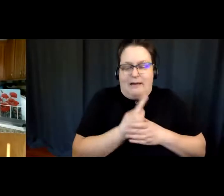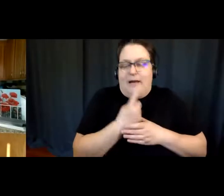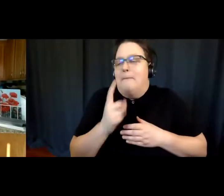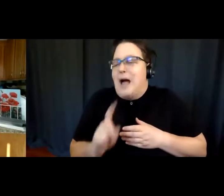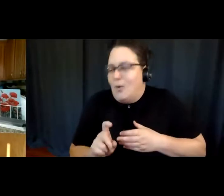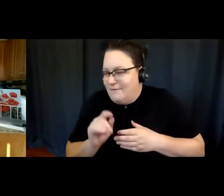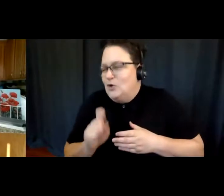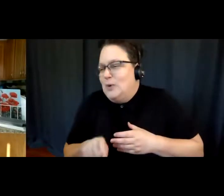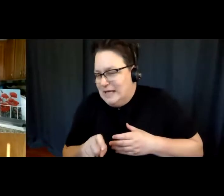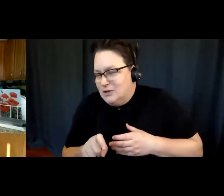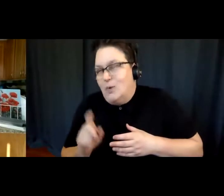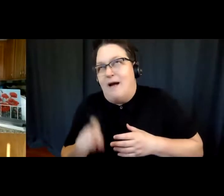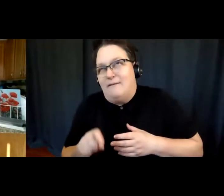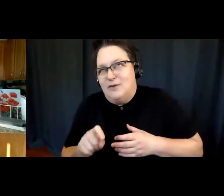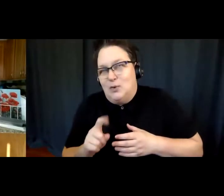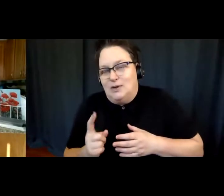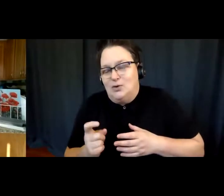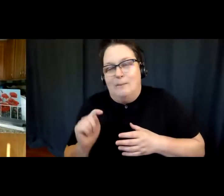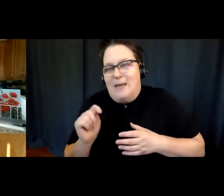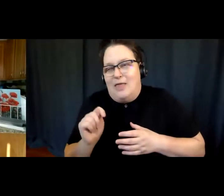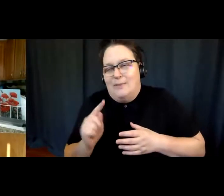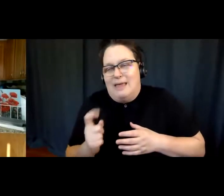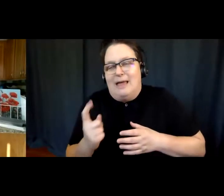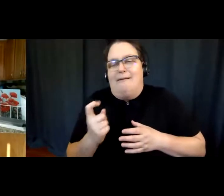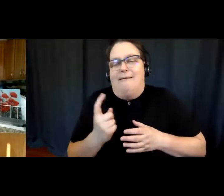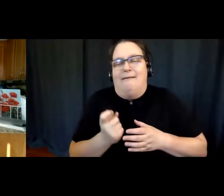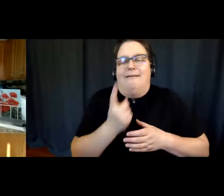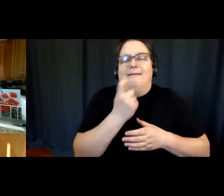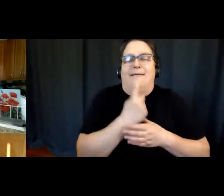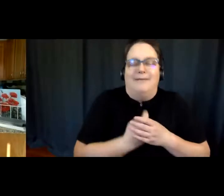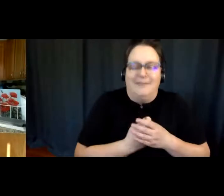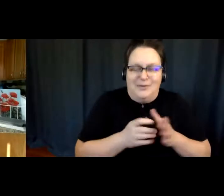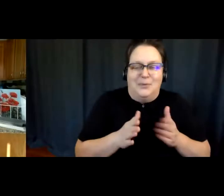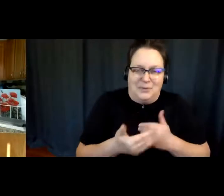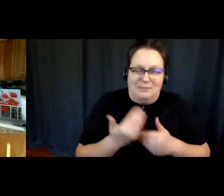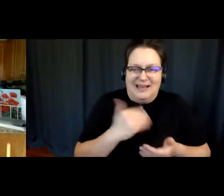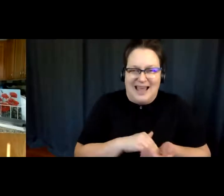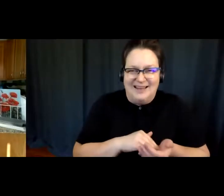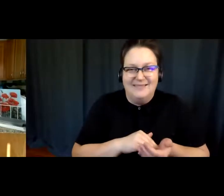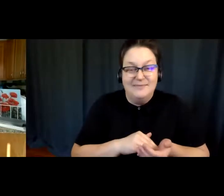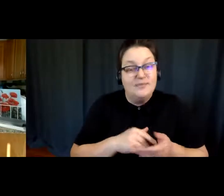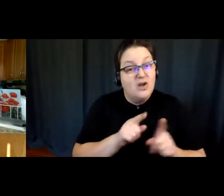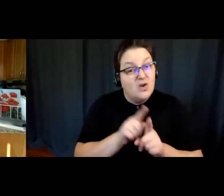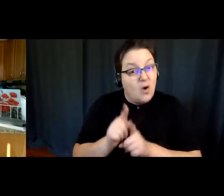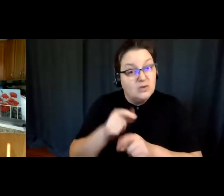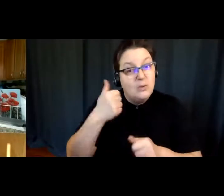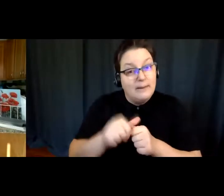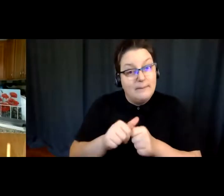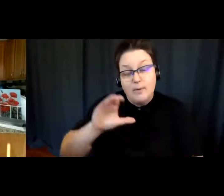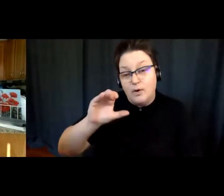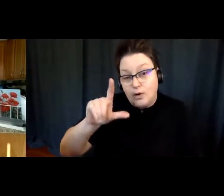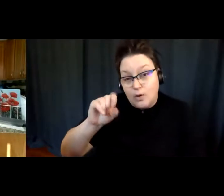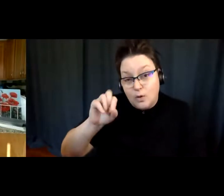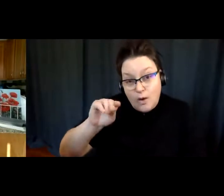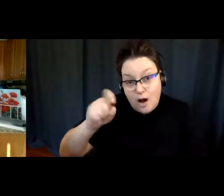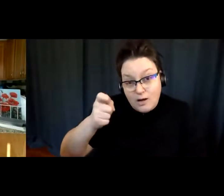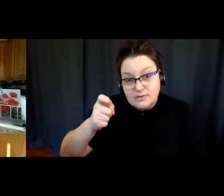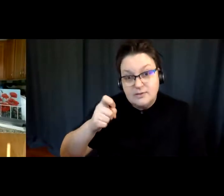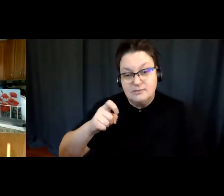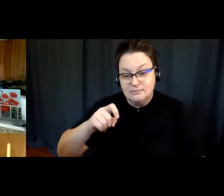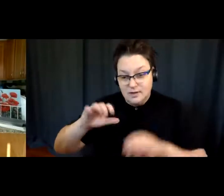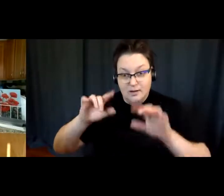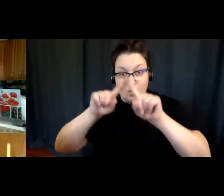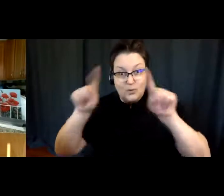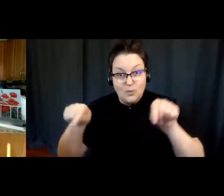you know, to use the bathroom. And then you want to think about getting Clorox wipes to wipe the doorknob and to wipe the